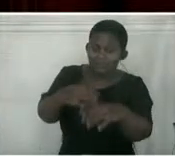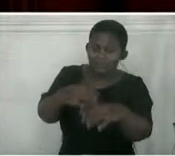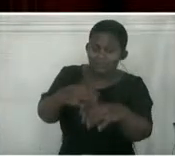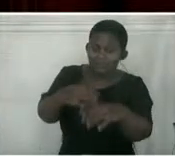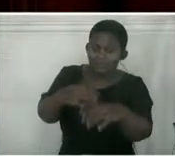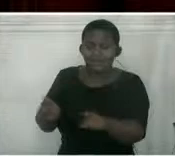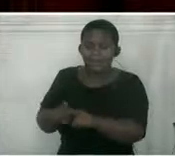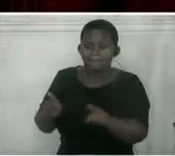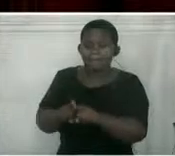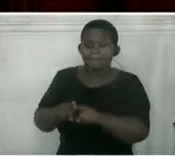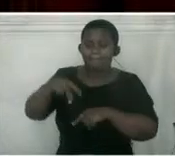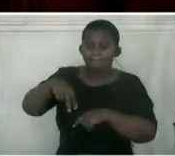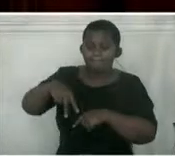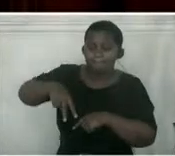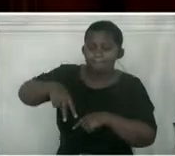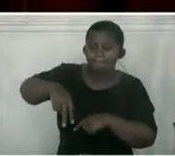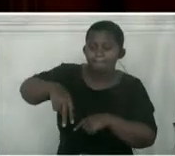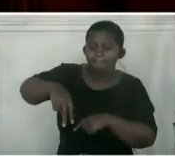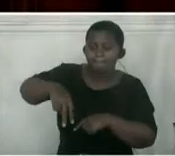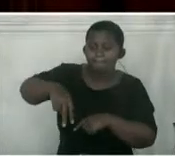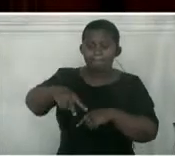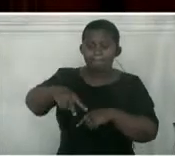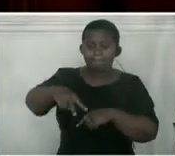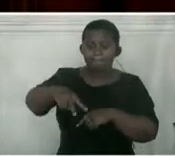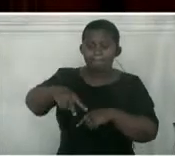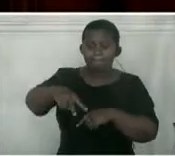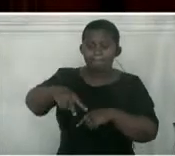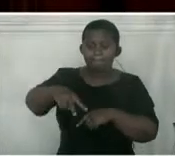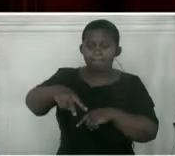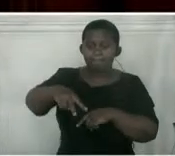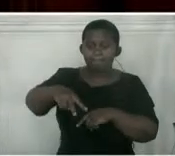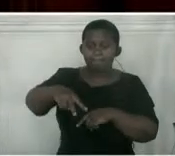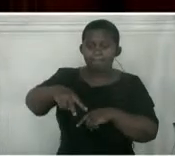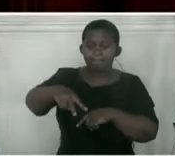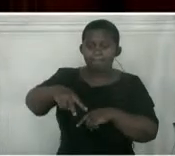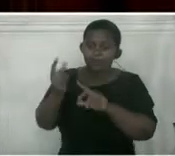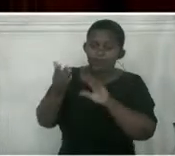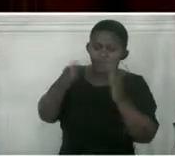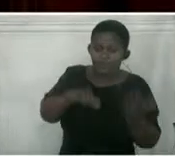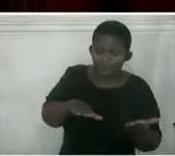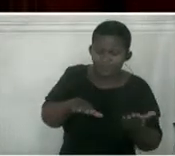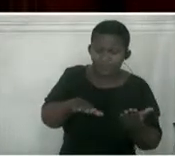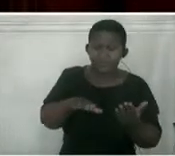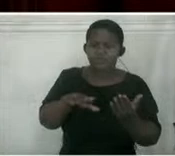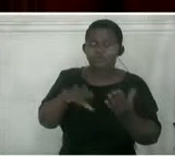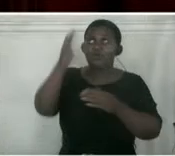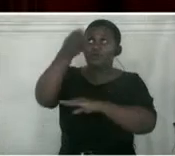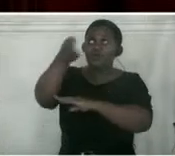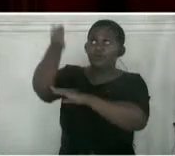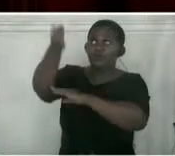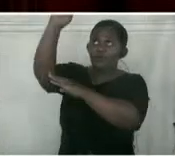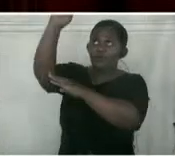though we walk through the valley of the shadow of death, we fear not. May